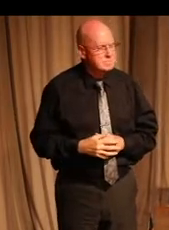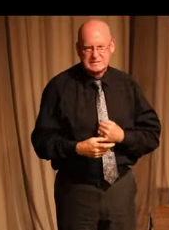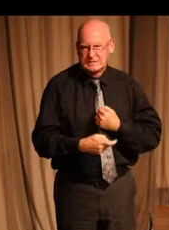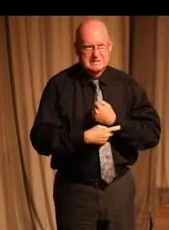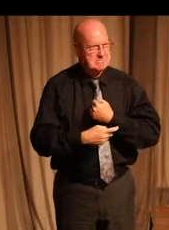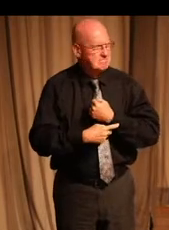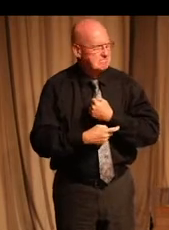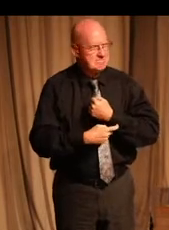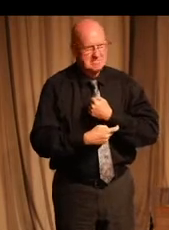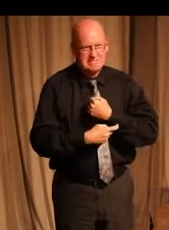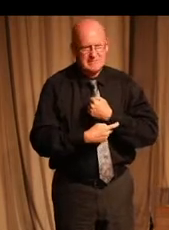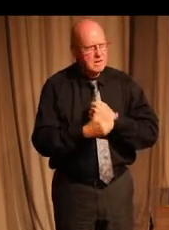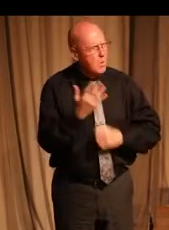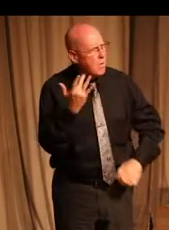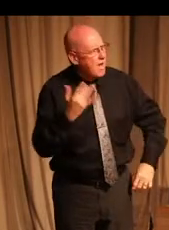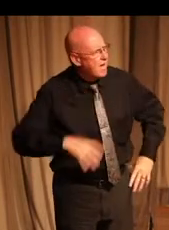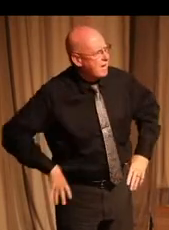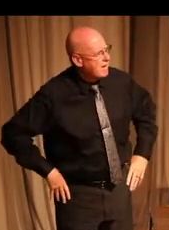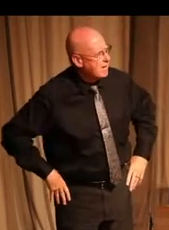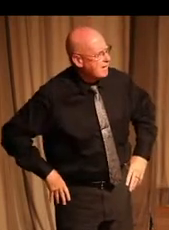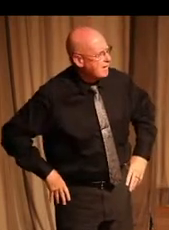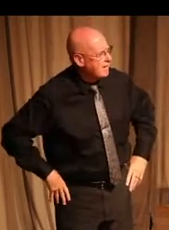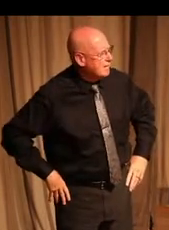time. Why?